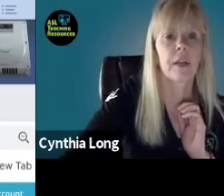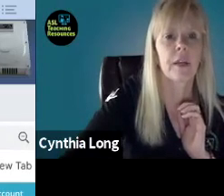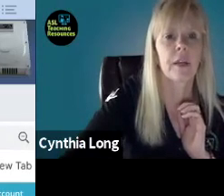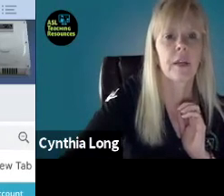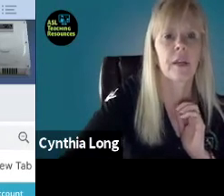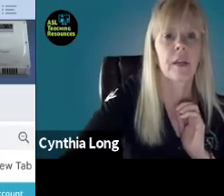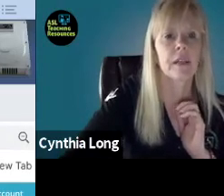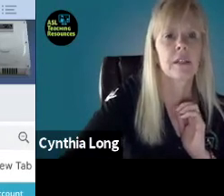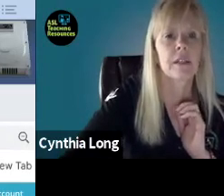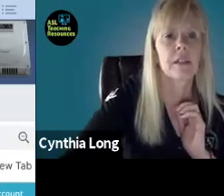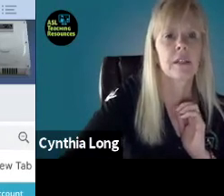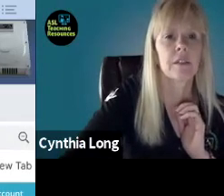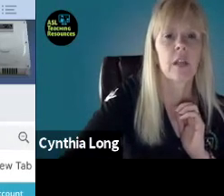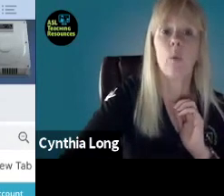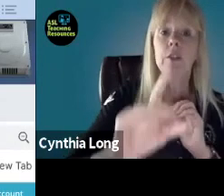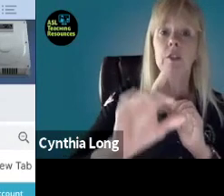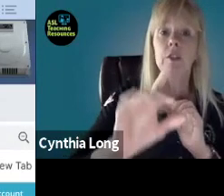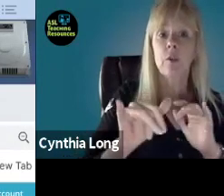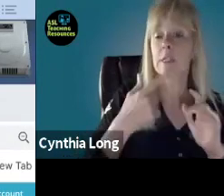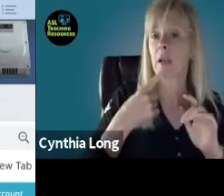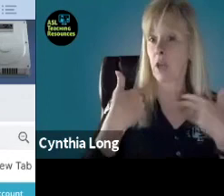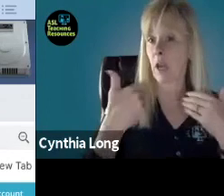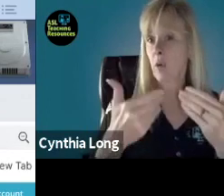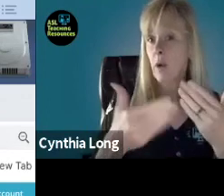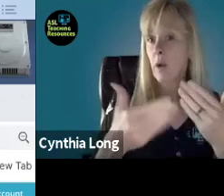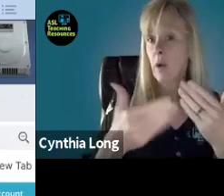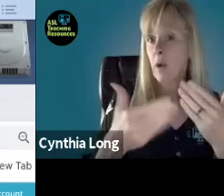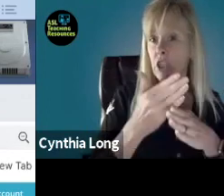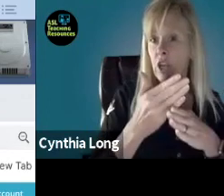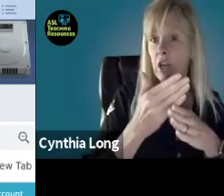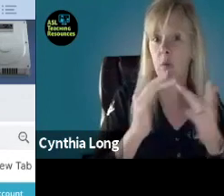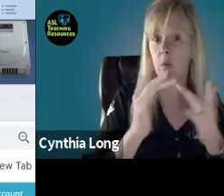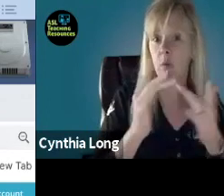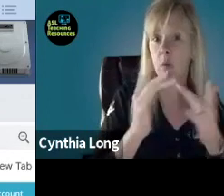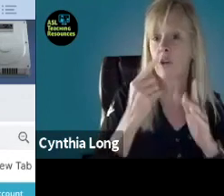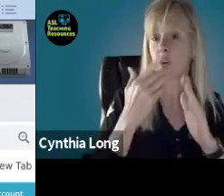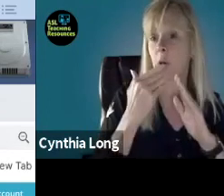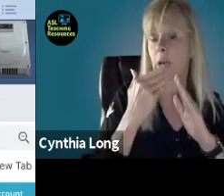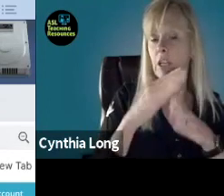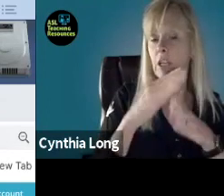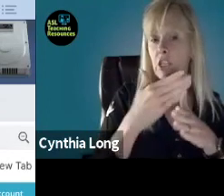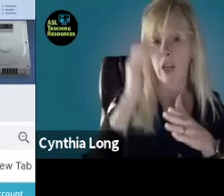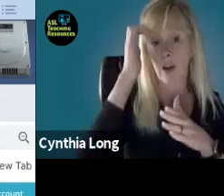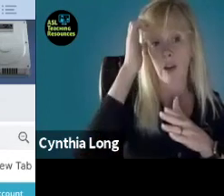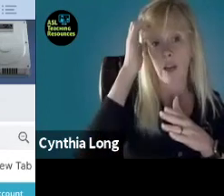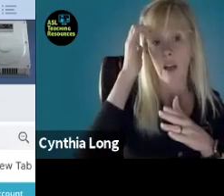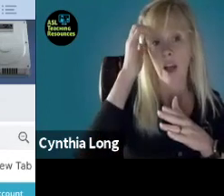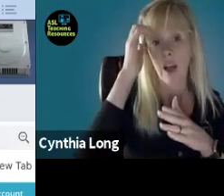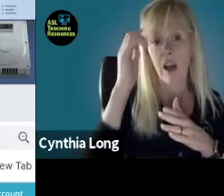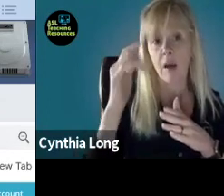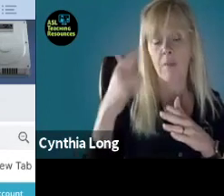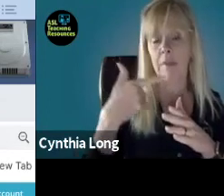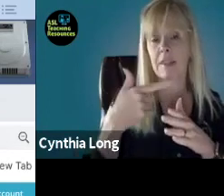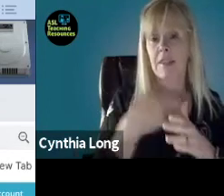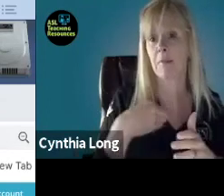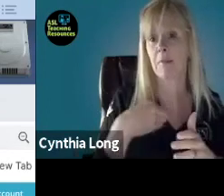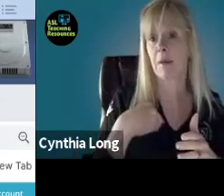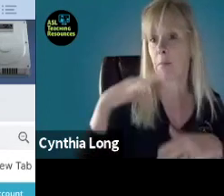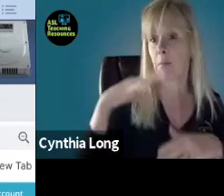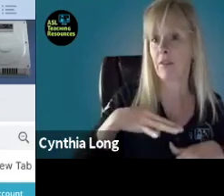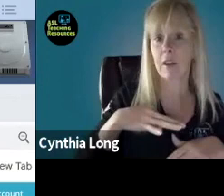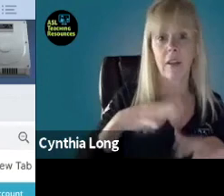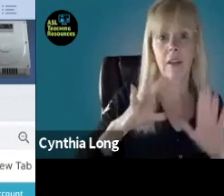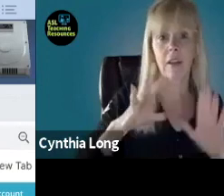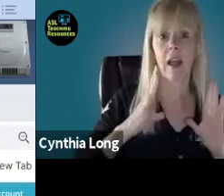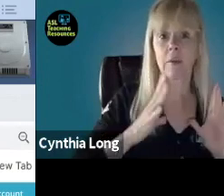Right here. We do say, yeah, go ahead and share the website. You can go ahead and share